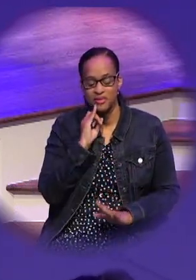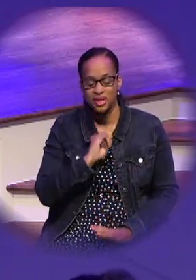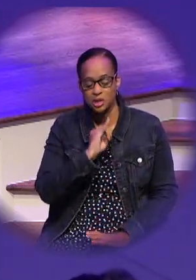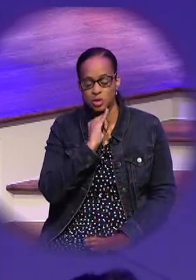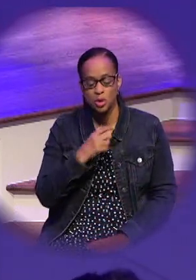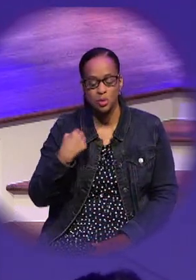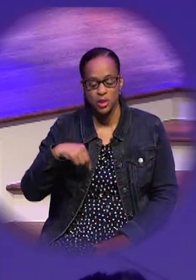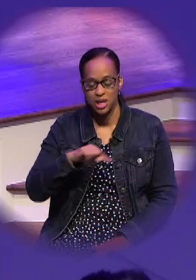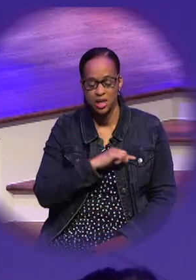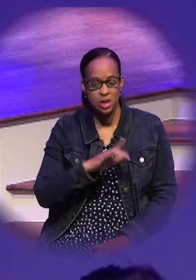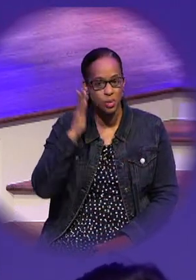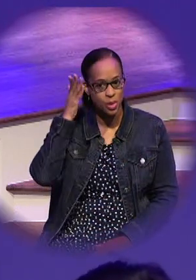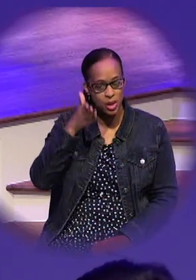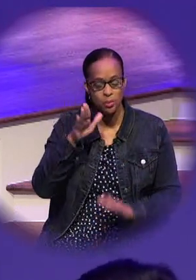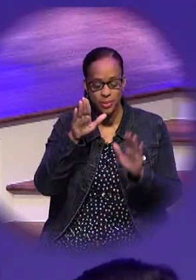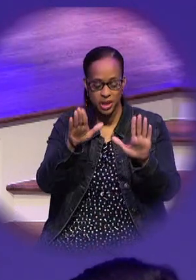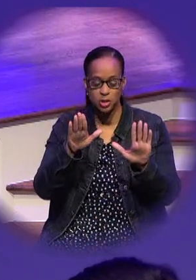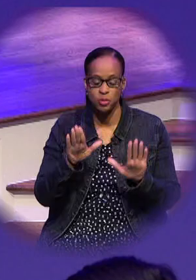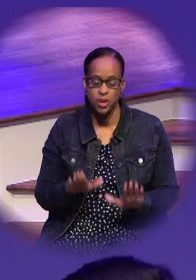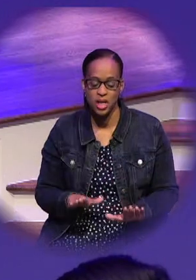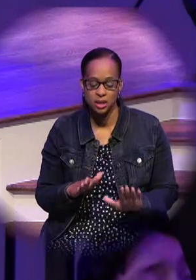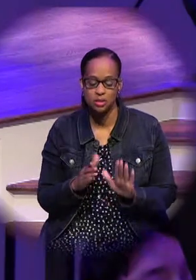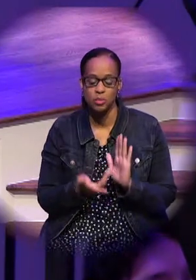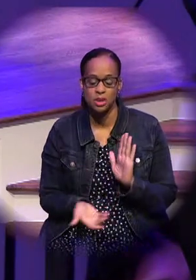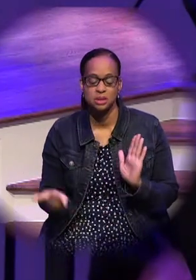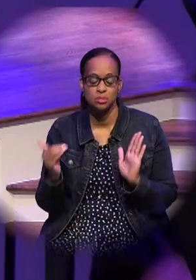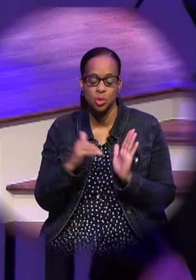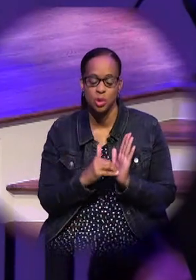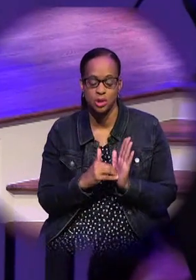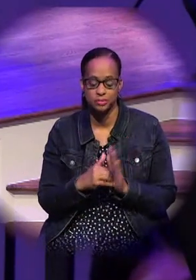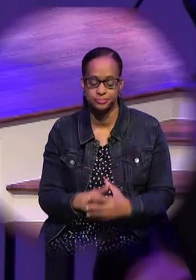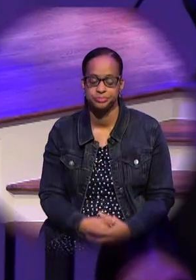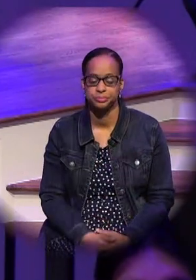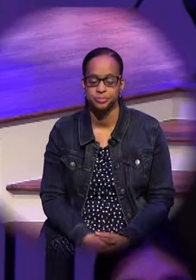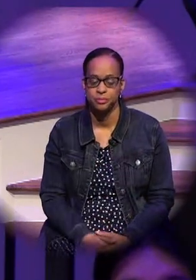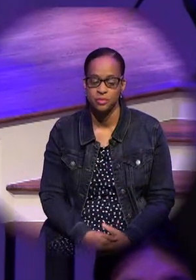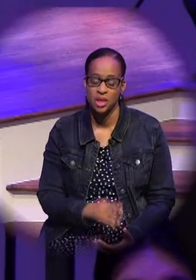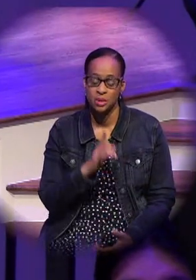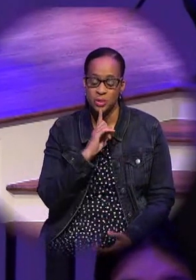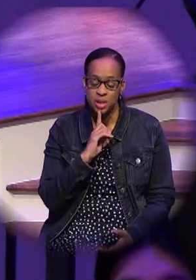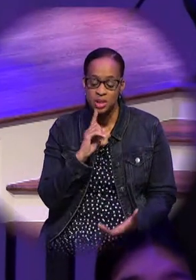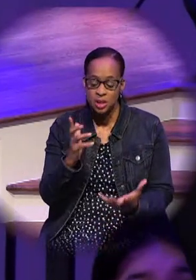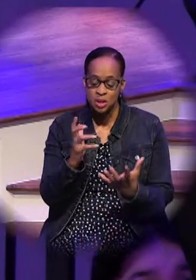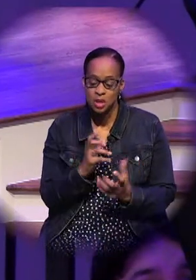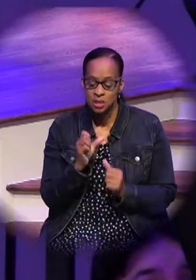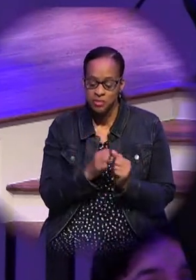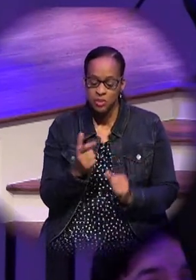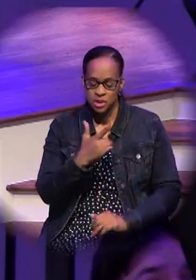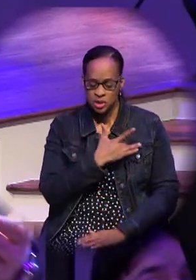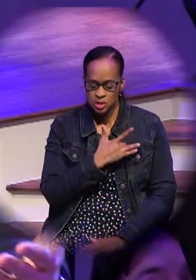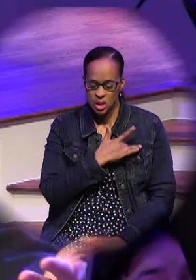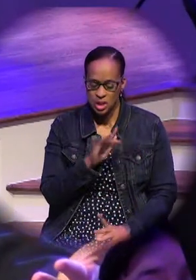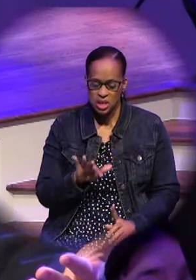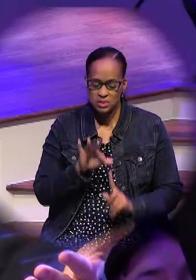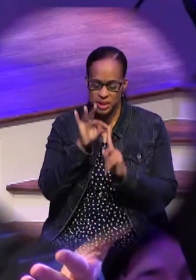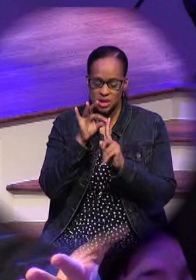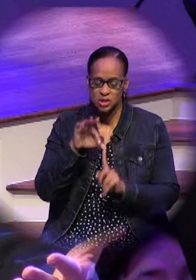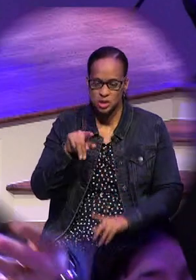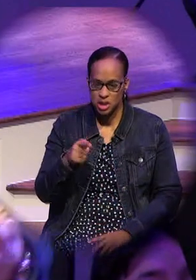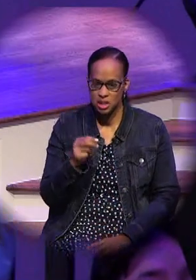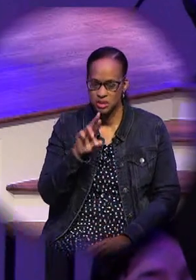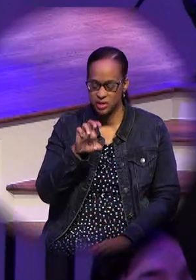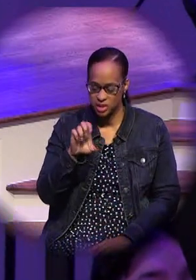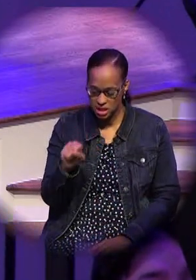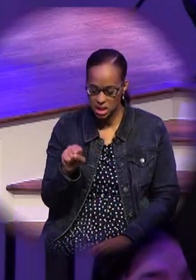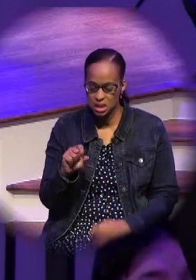be great once more. It was really the yearning of everyone's heart, but especially the Pharisees.